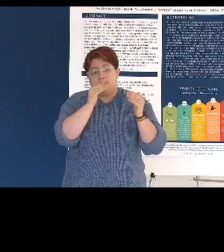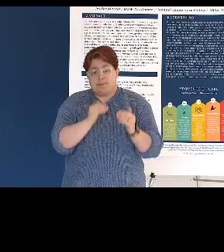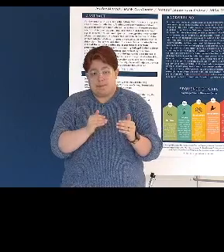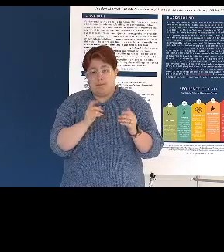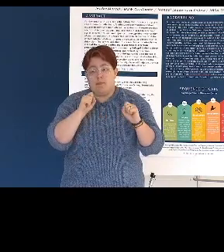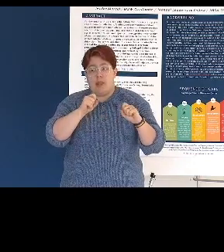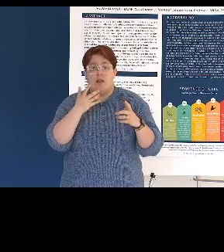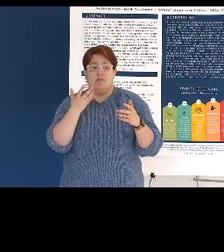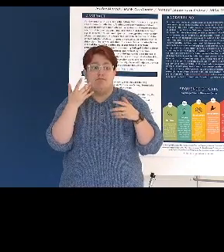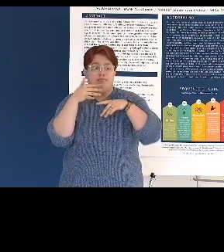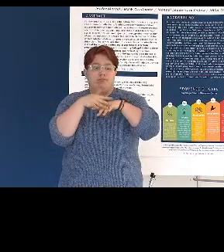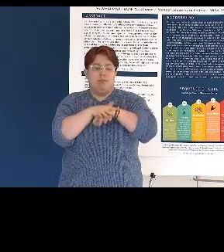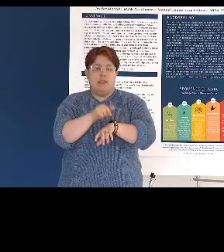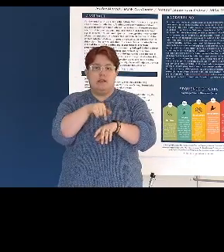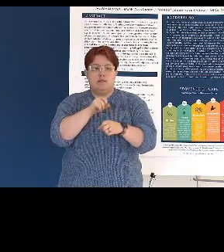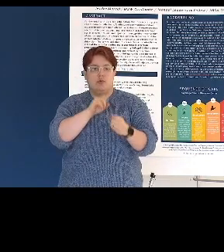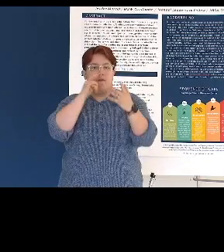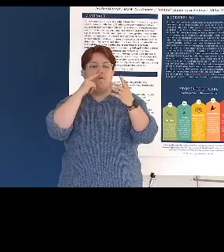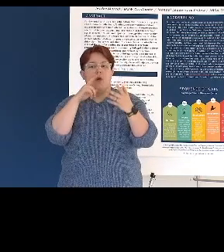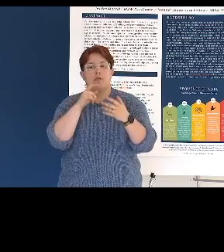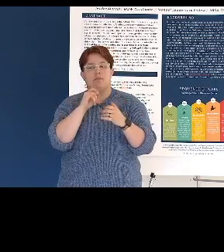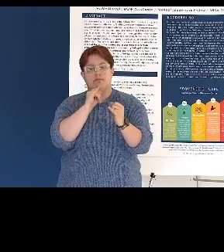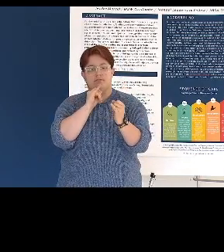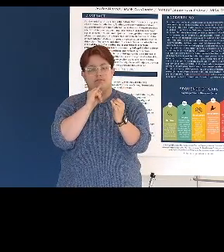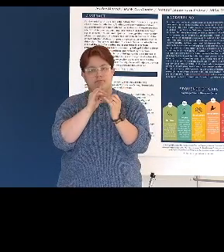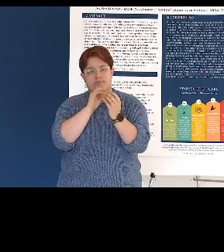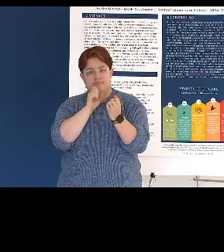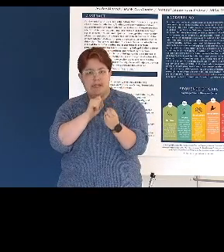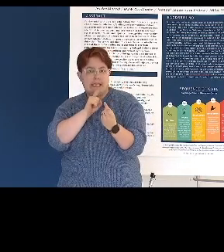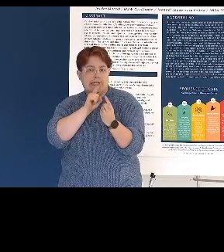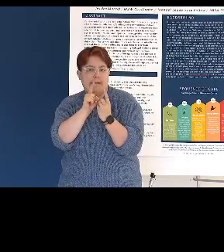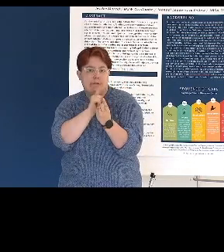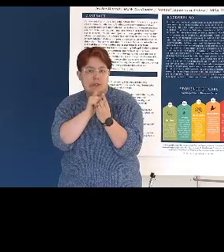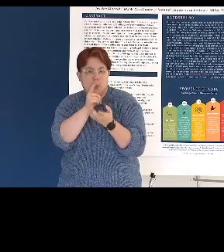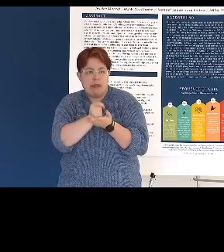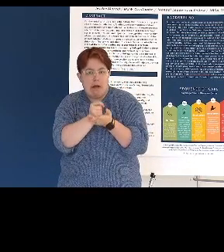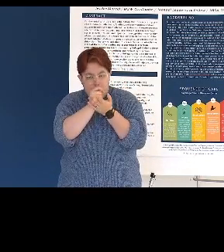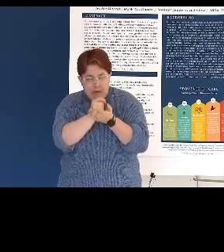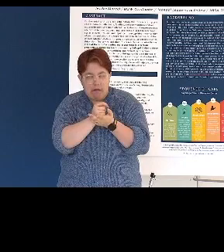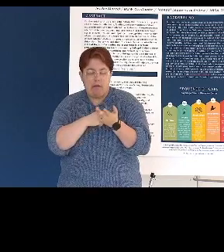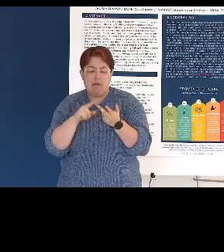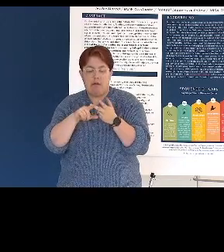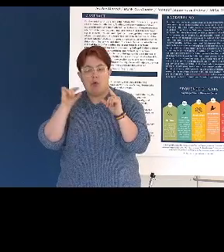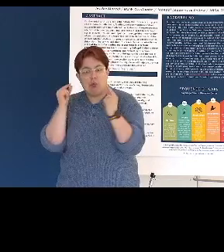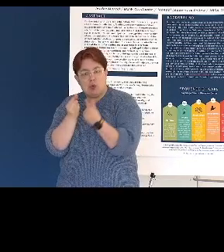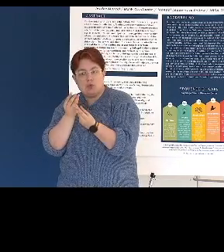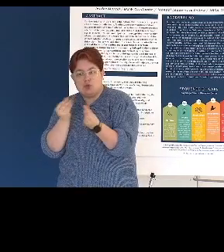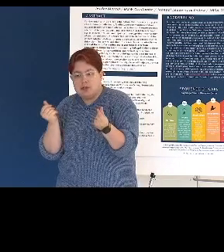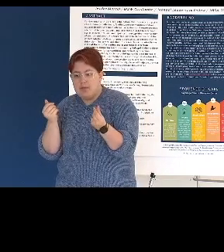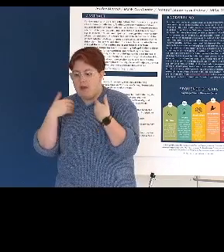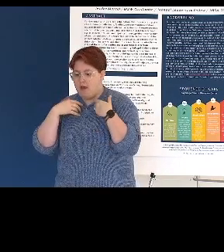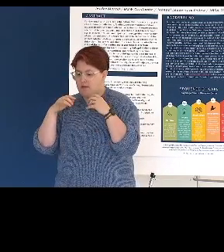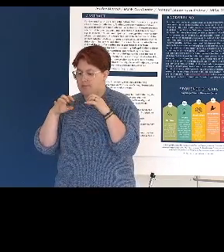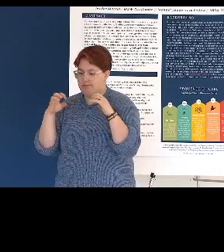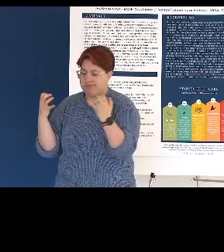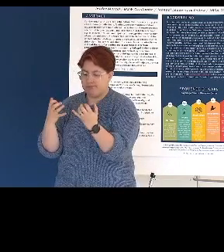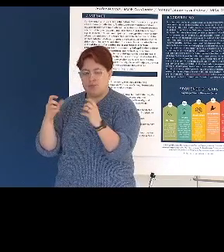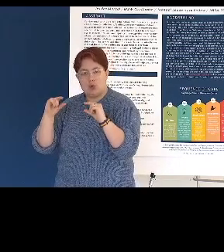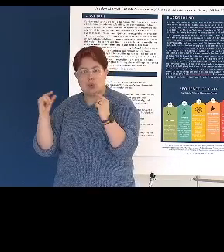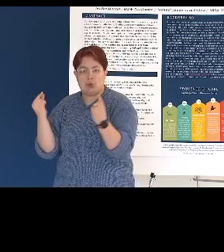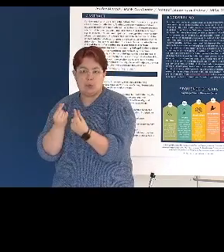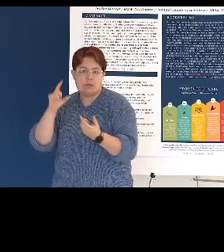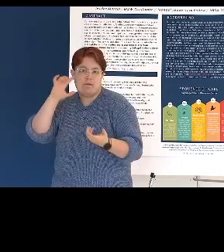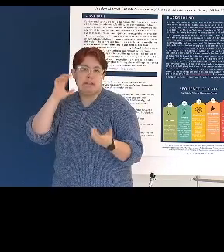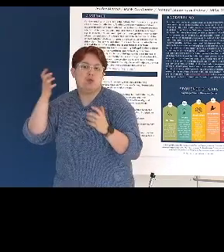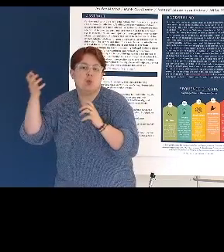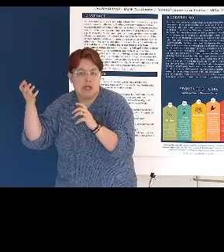approaches into individual therapy sessions, as well as group treatment, where we're dealing with groups of dysregulated